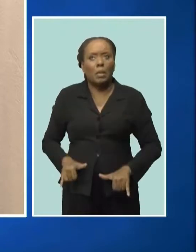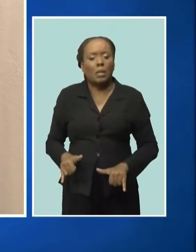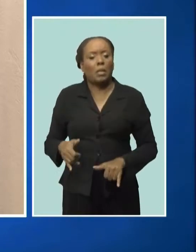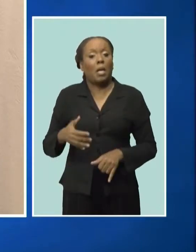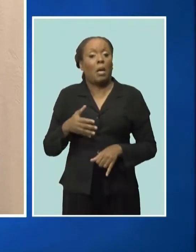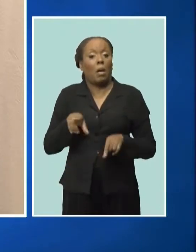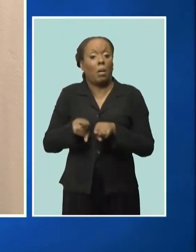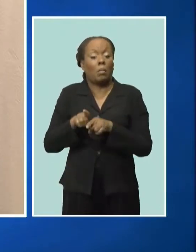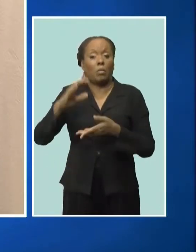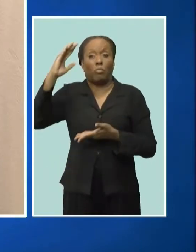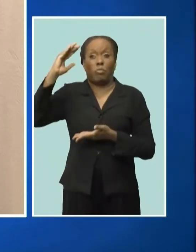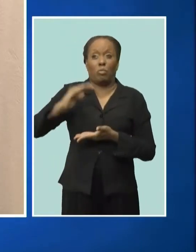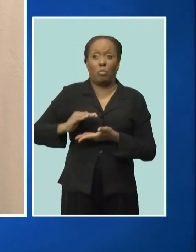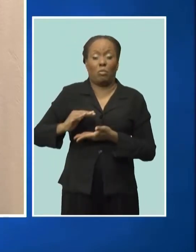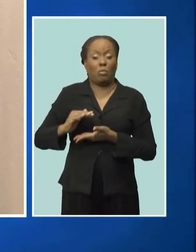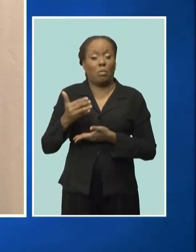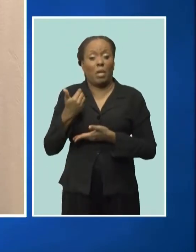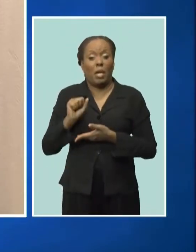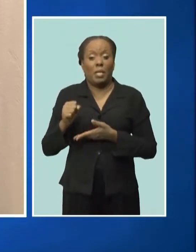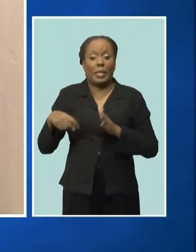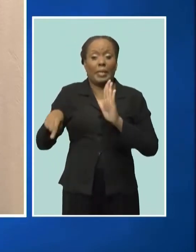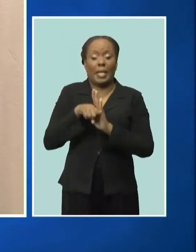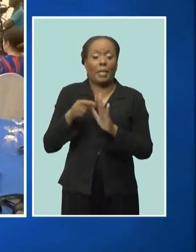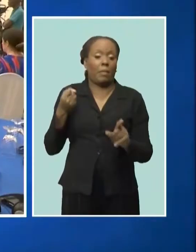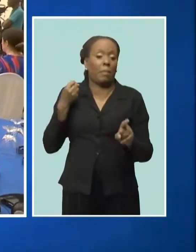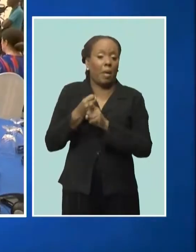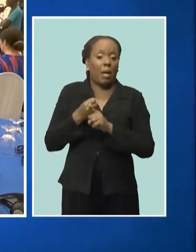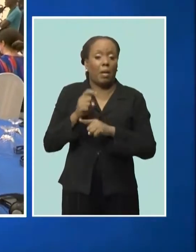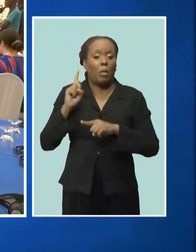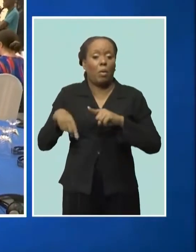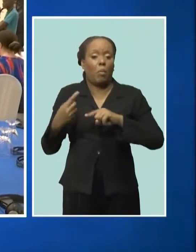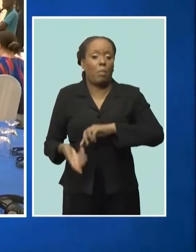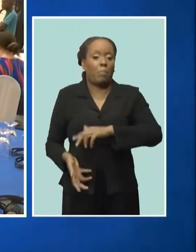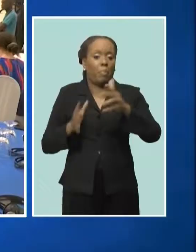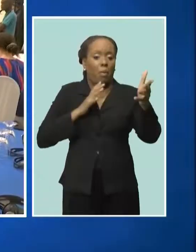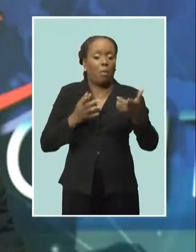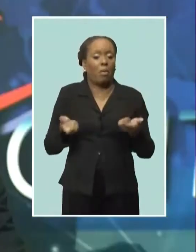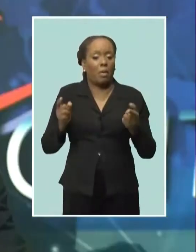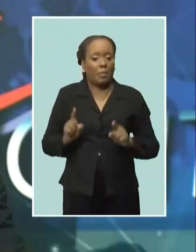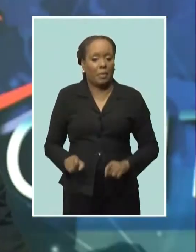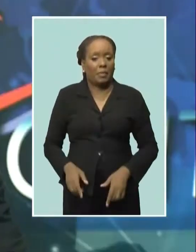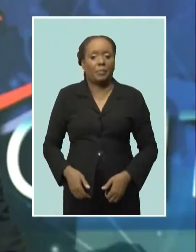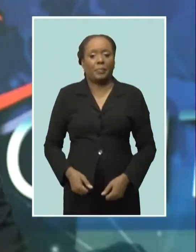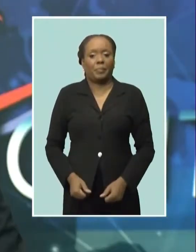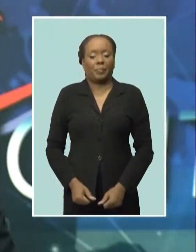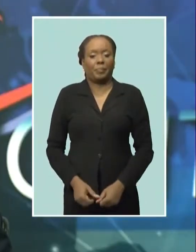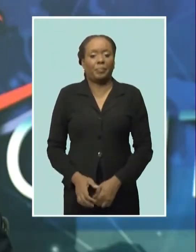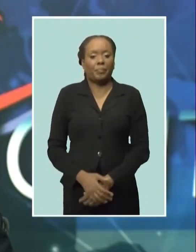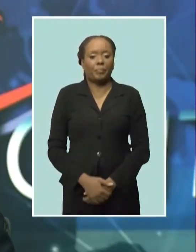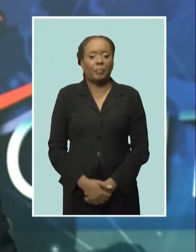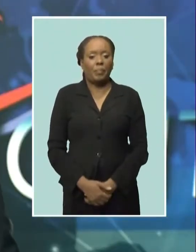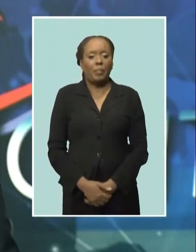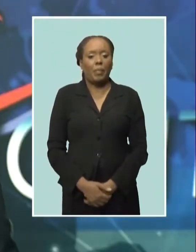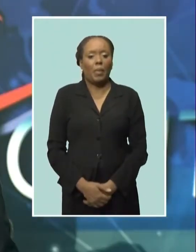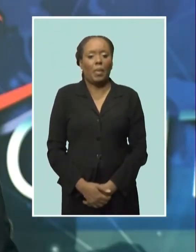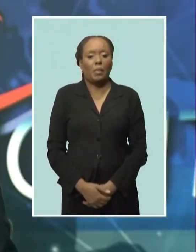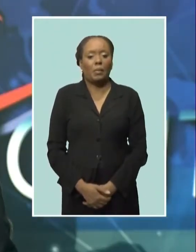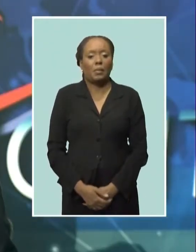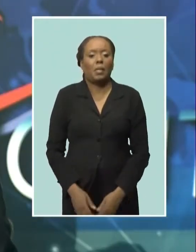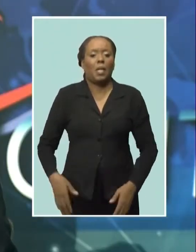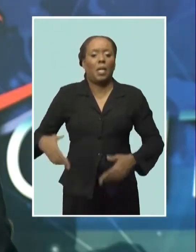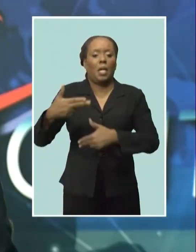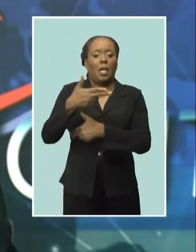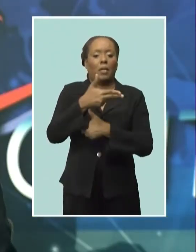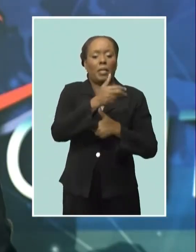hazards when they actually do occur. Rachel Agard, CBC News. As the official start date of the